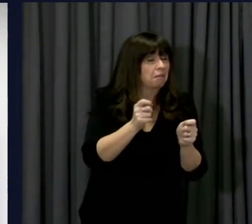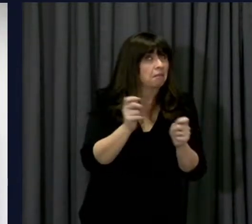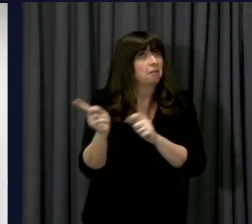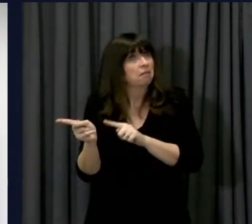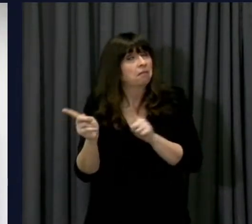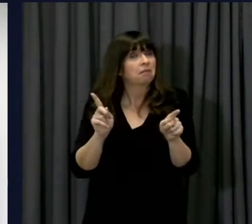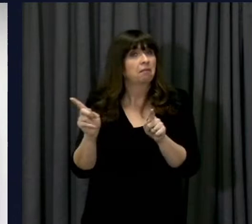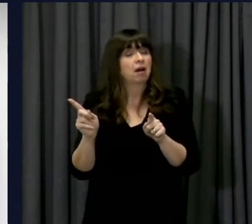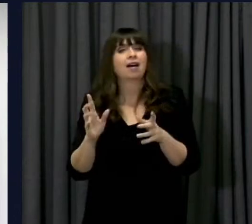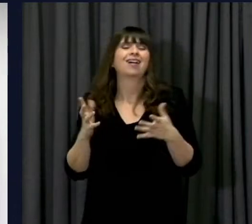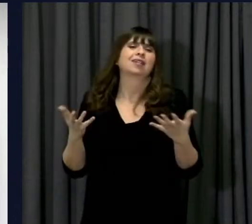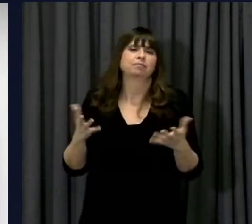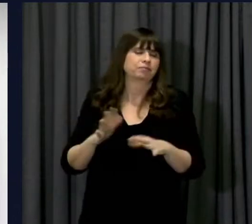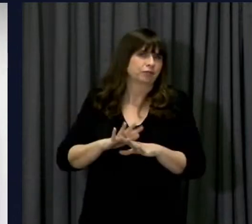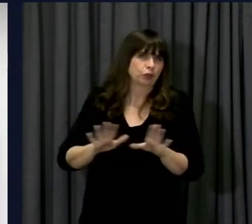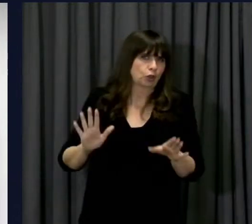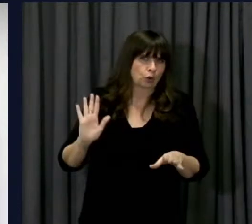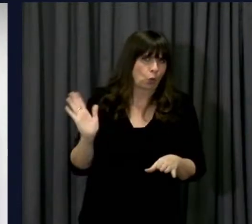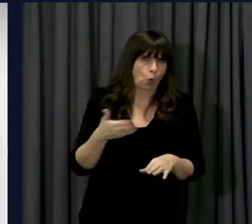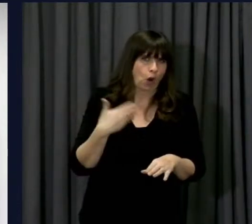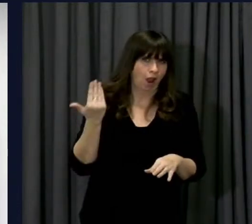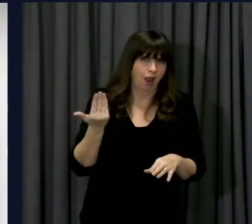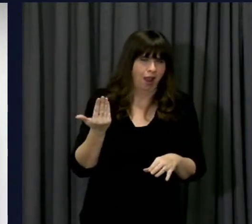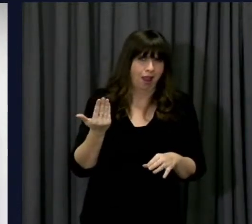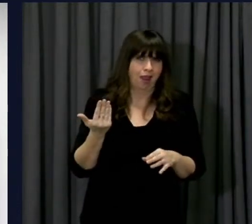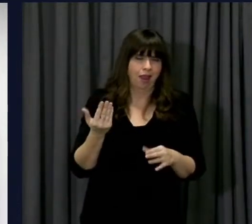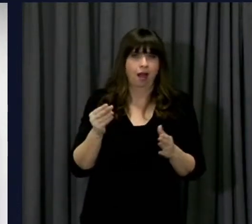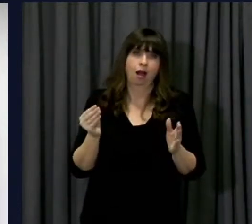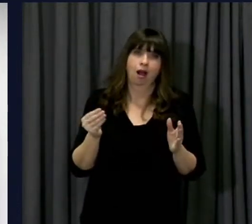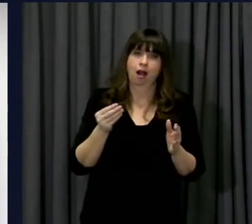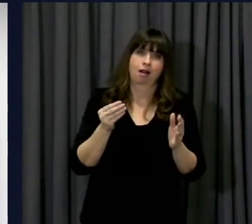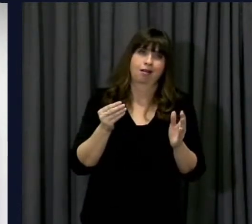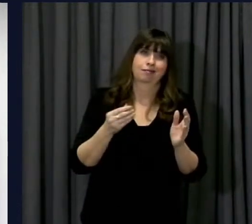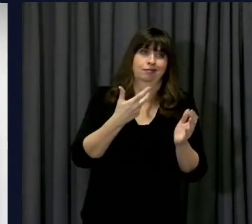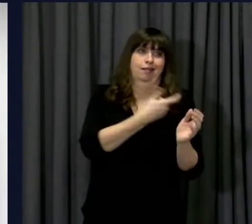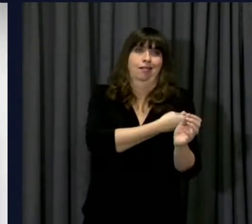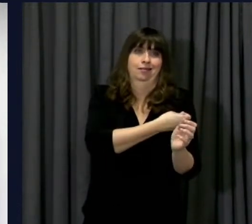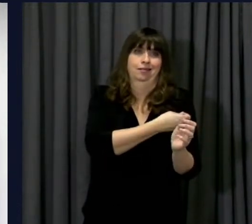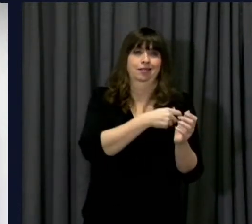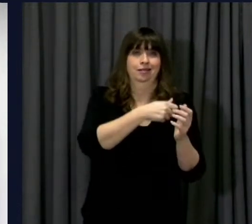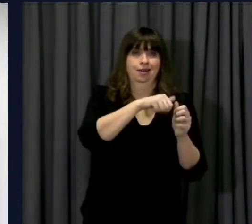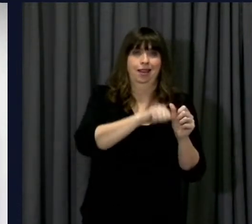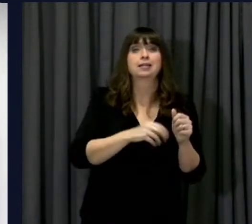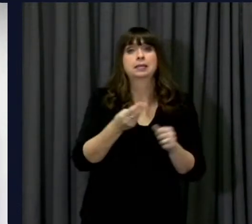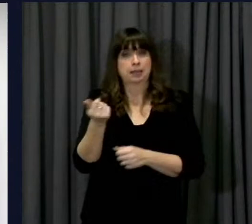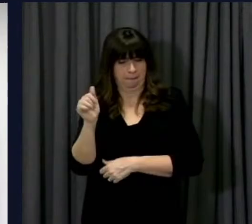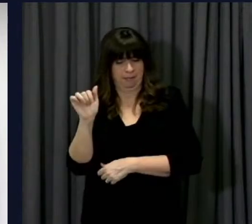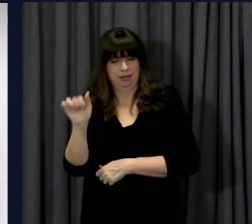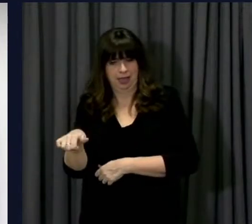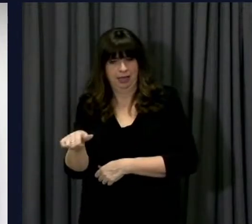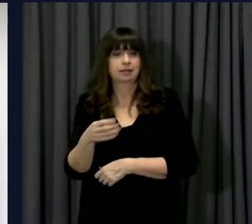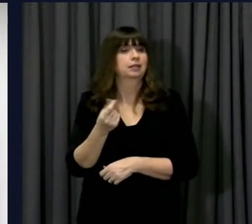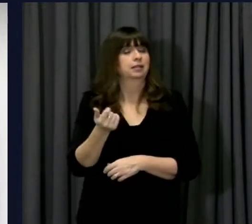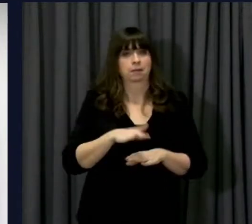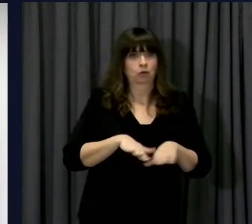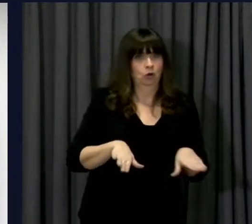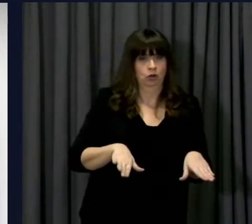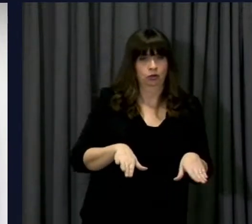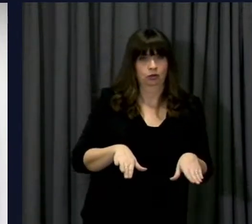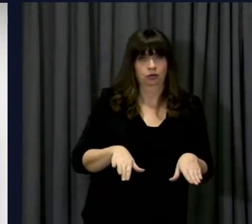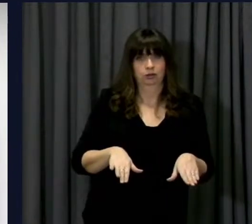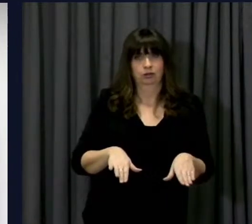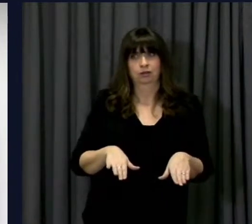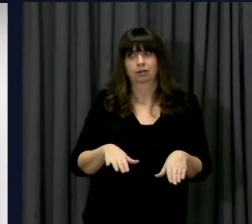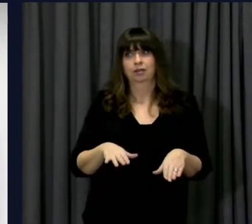are different, and not everyone is on a specific list at present. Some are, but we're going beyond simply people who are entitled to a specific